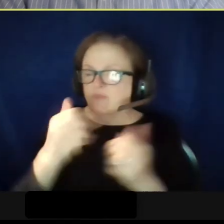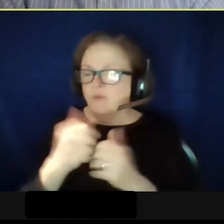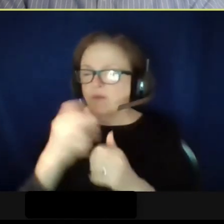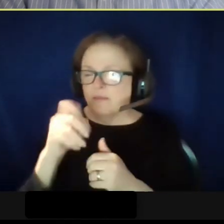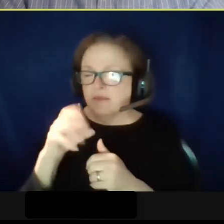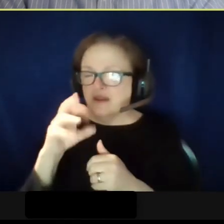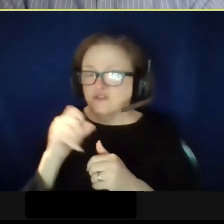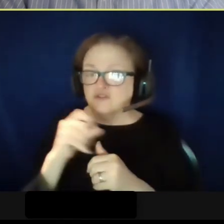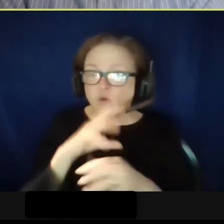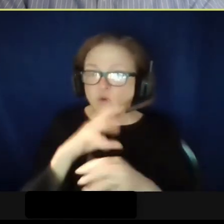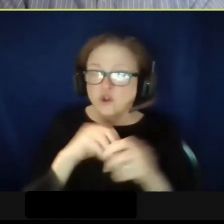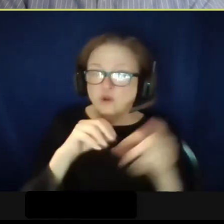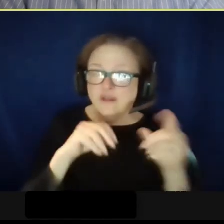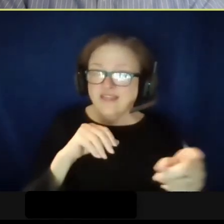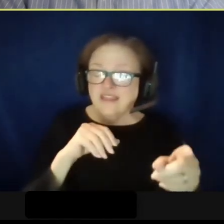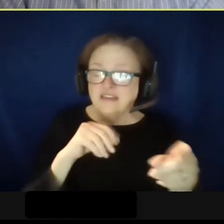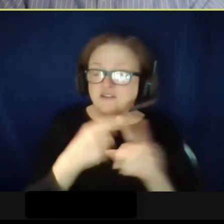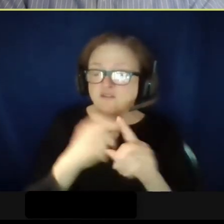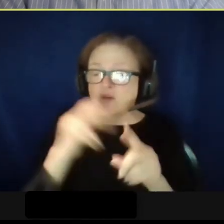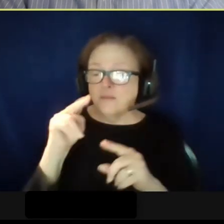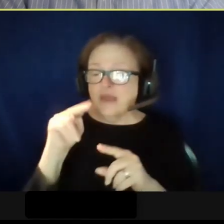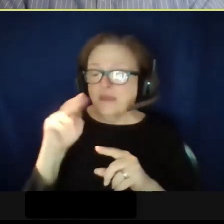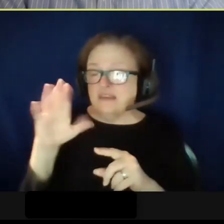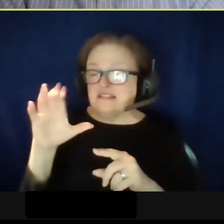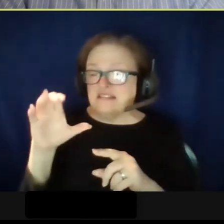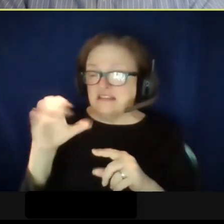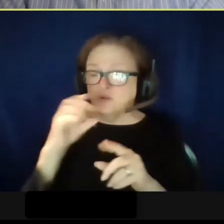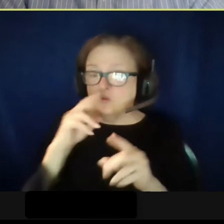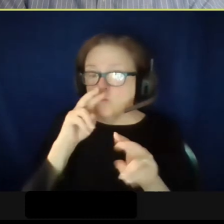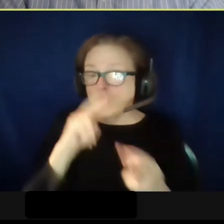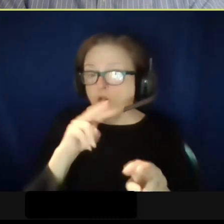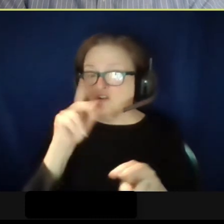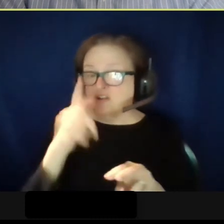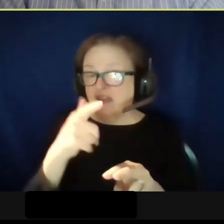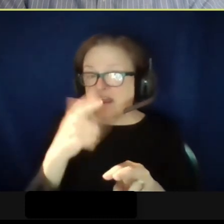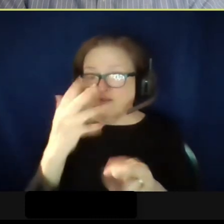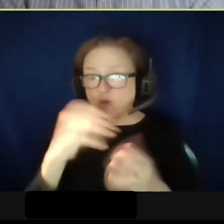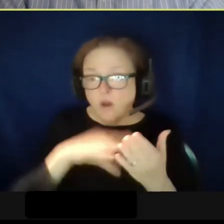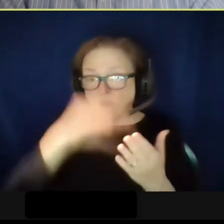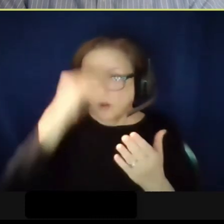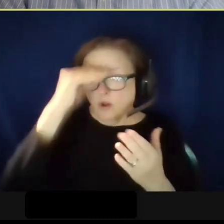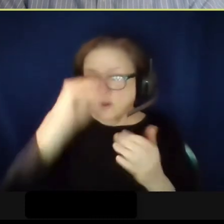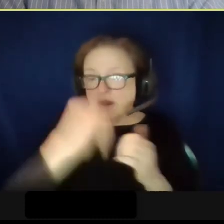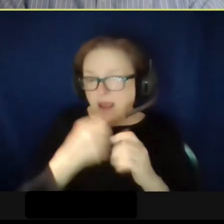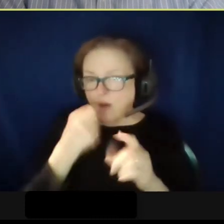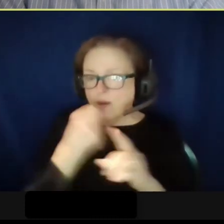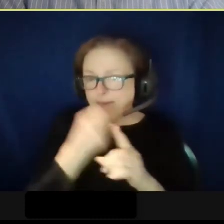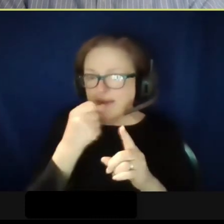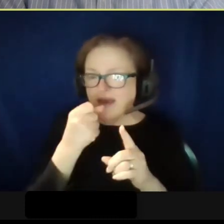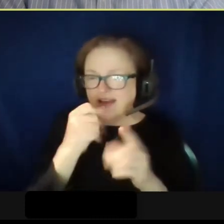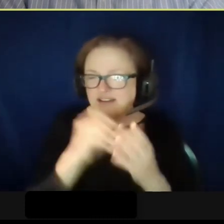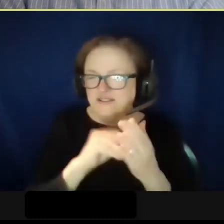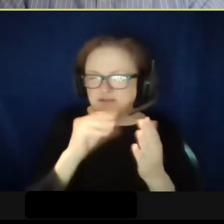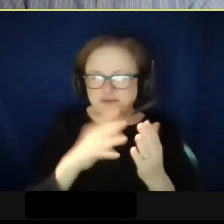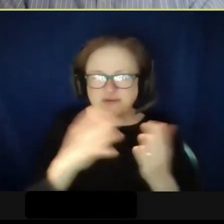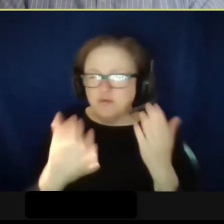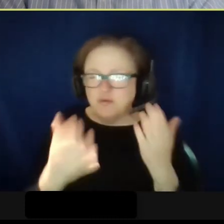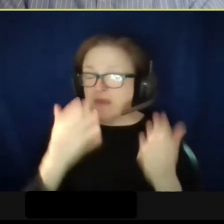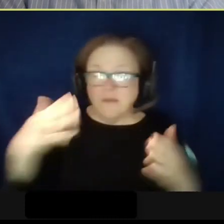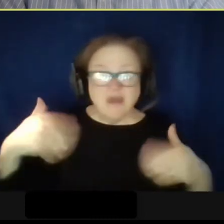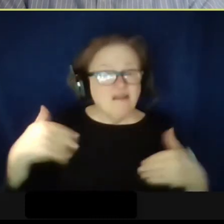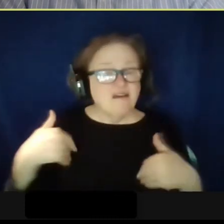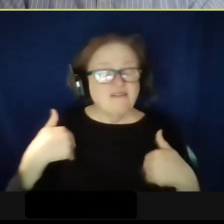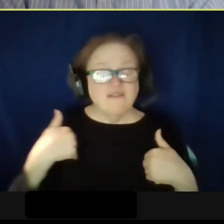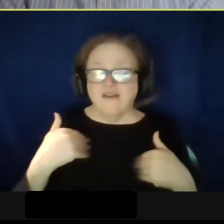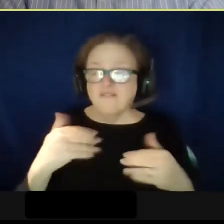from NDC for you to watch later if you would like to learn more about how summer camps impact students who may not have had an opportunity